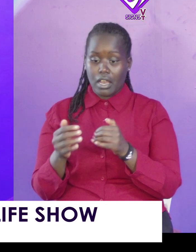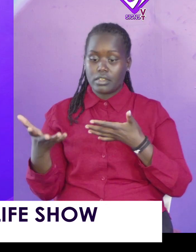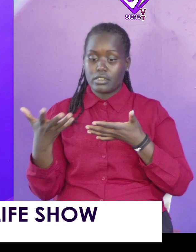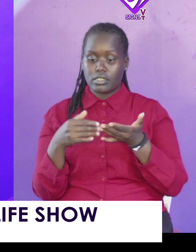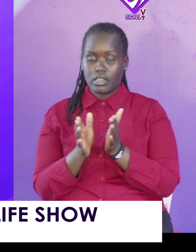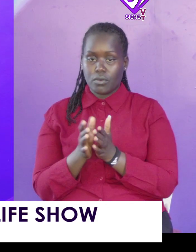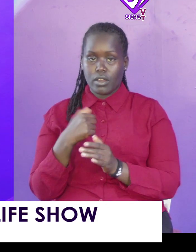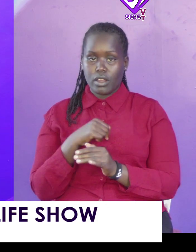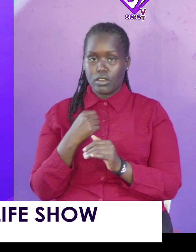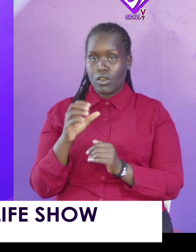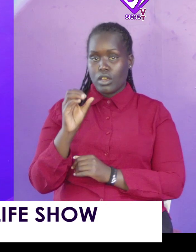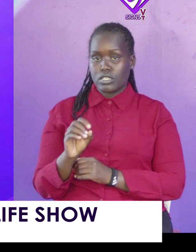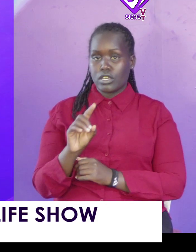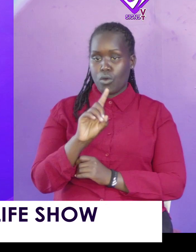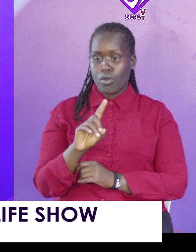on